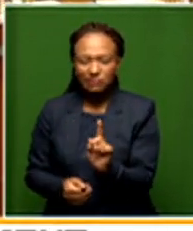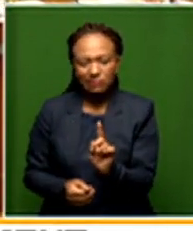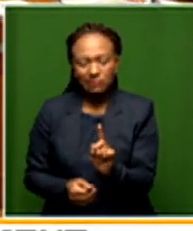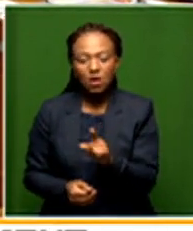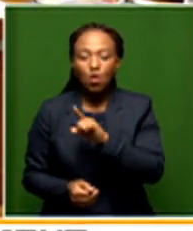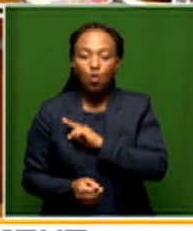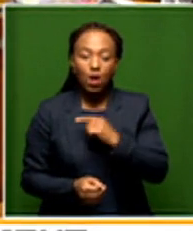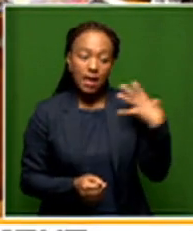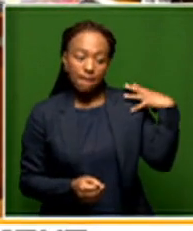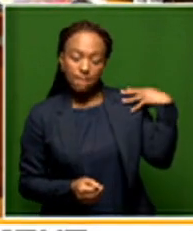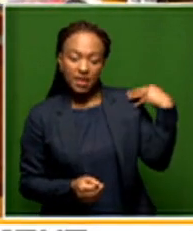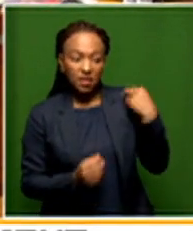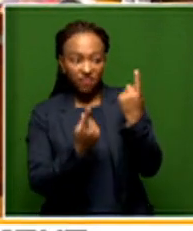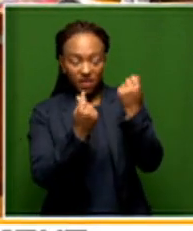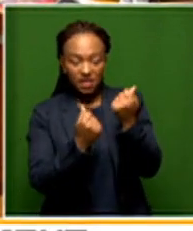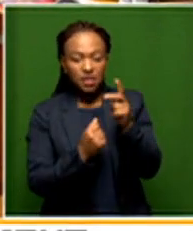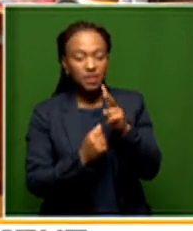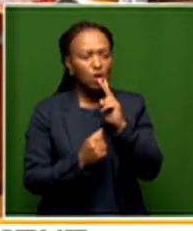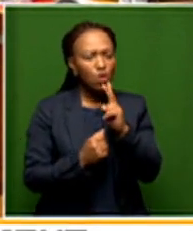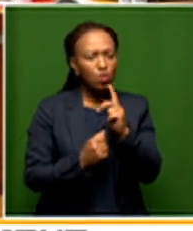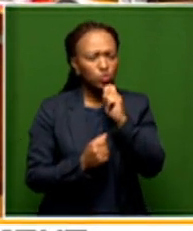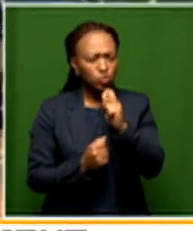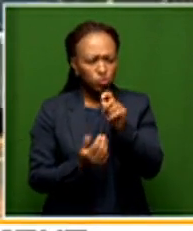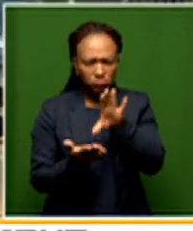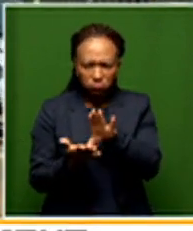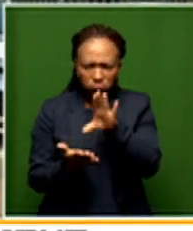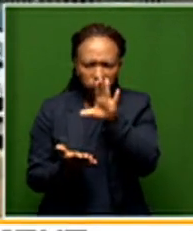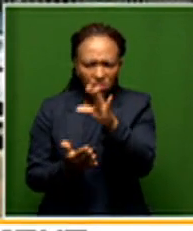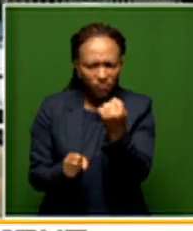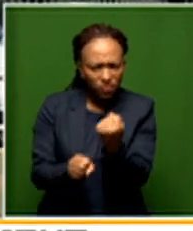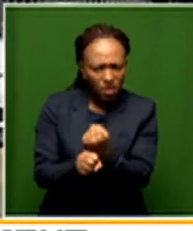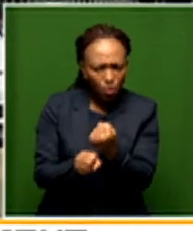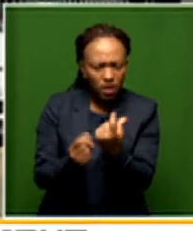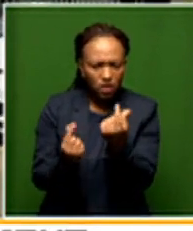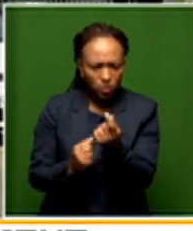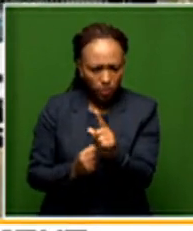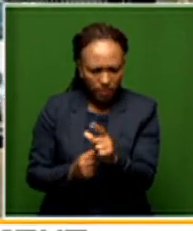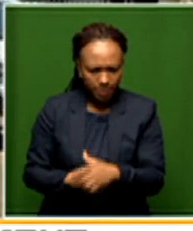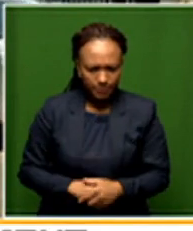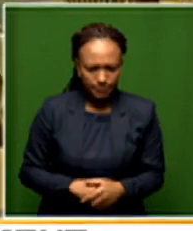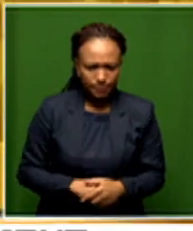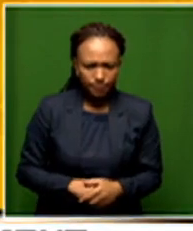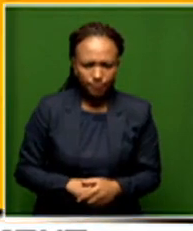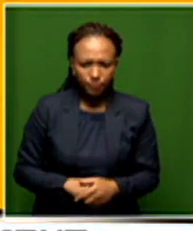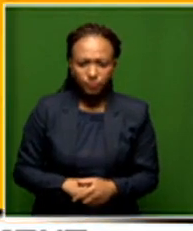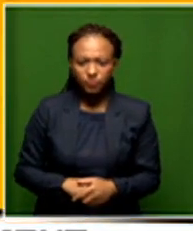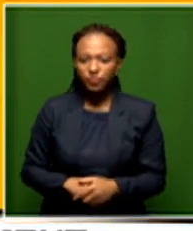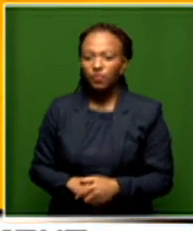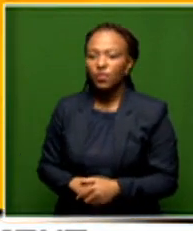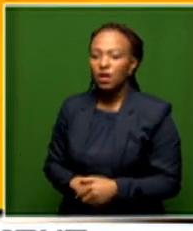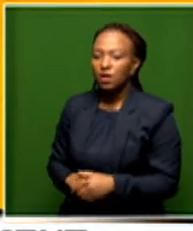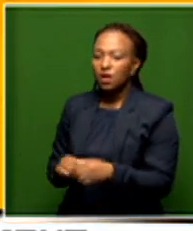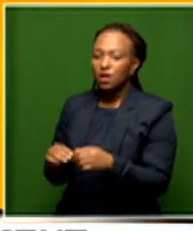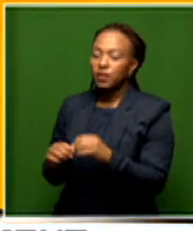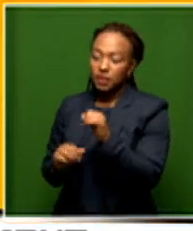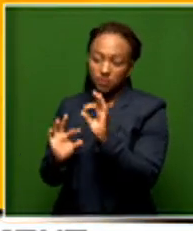The Minister of Finance needs to look at the issue of the return on investment. And this is the thing. I mean, I'm busy reading in terms of,